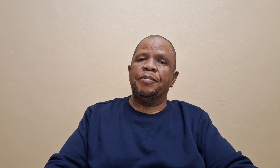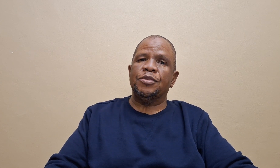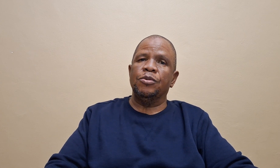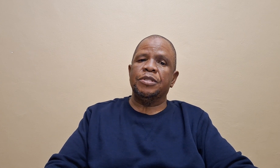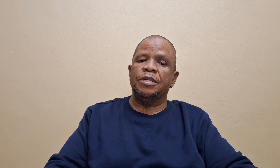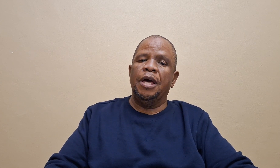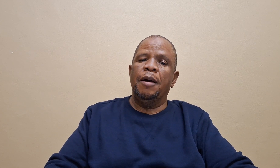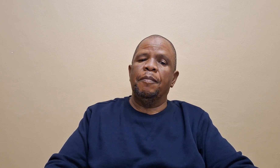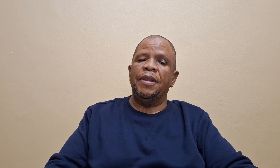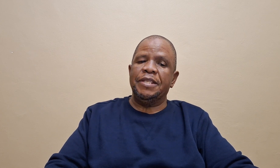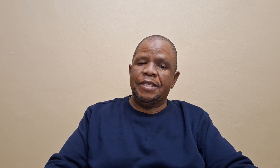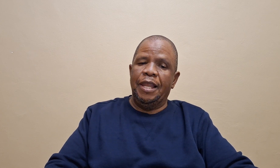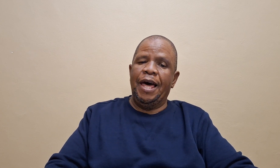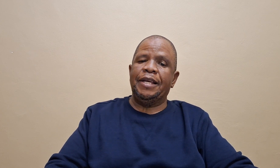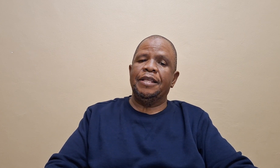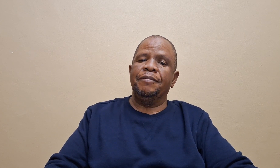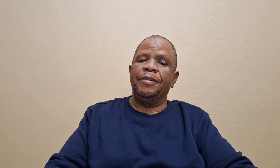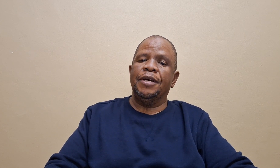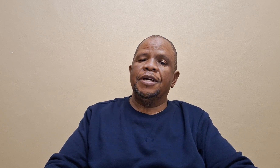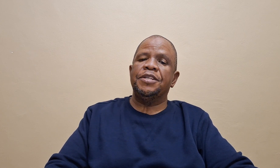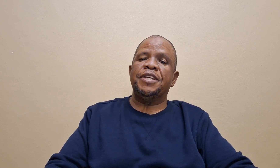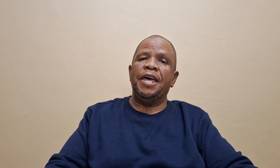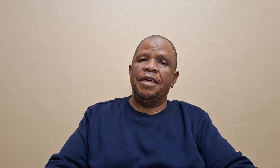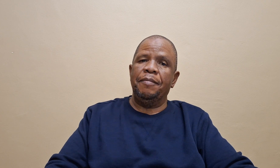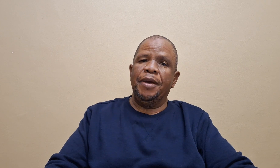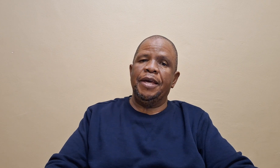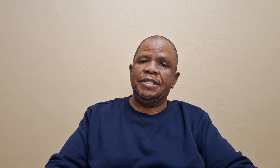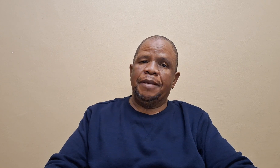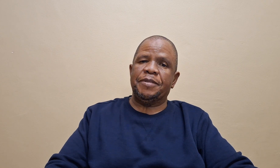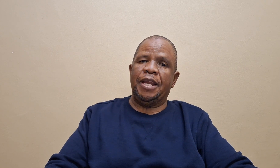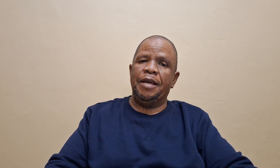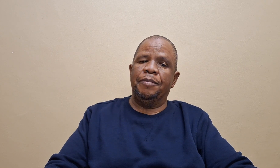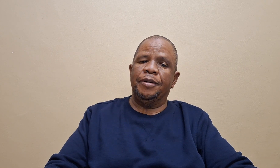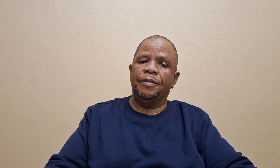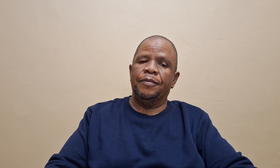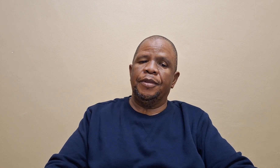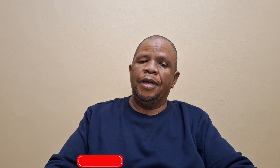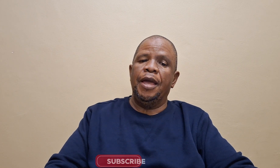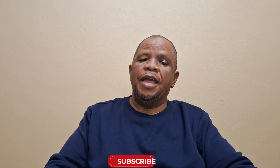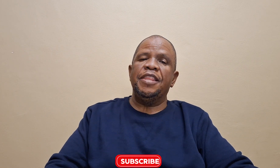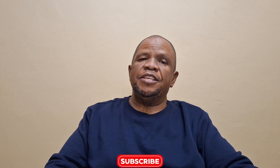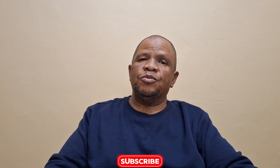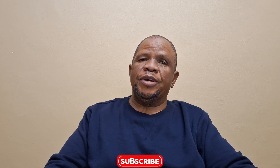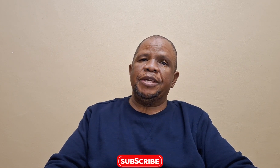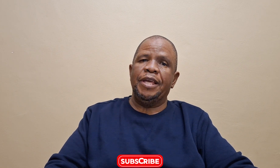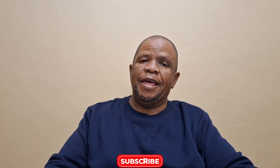other episodes, please like them, share them, and subscribe.